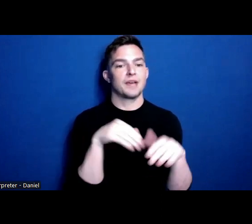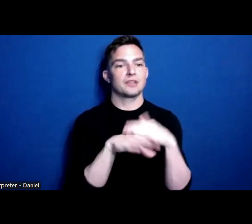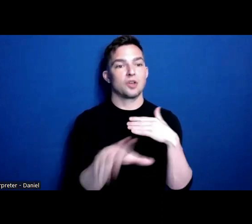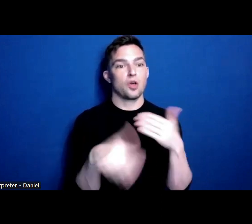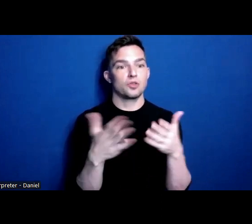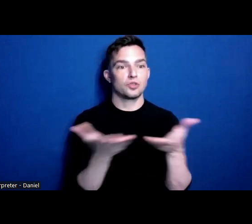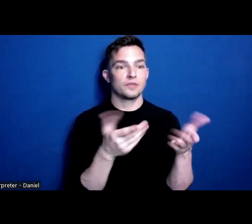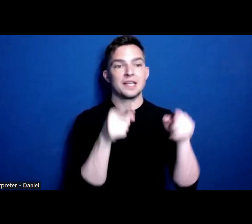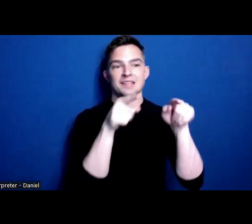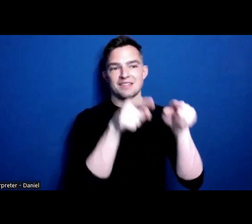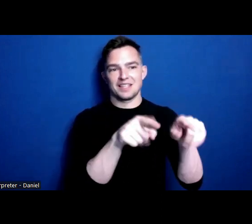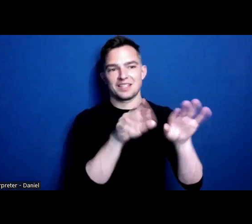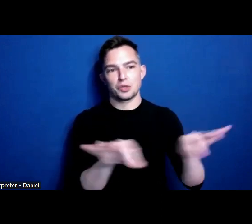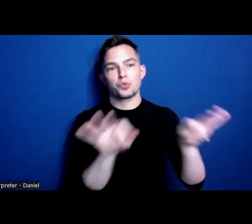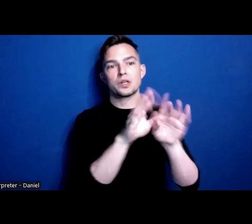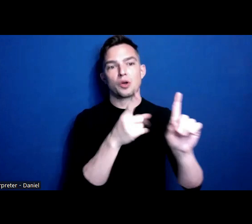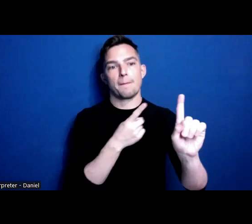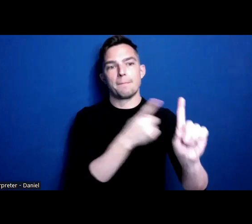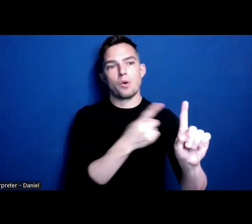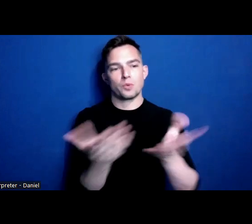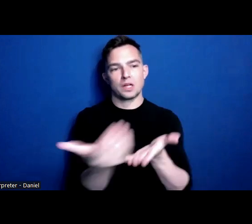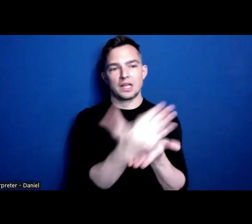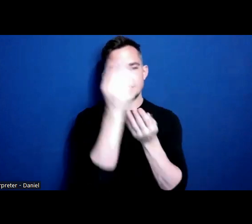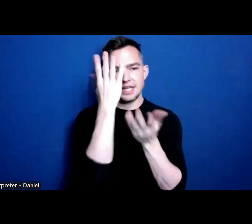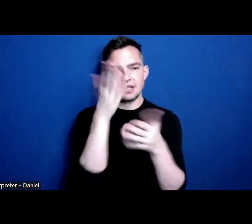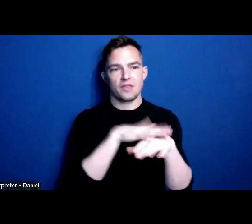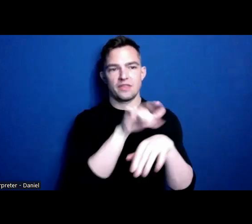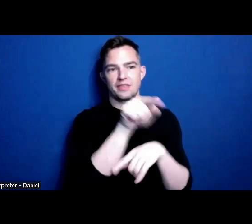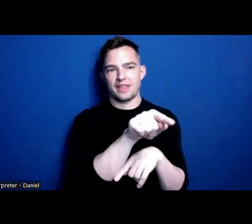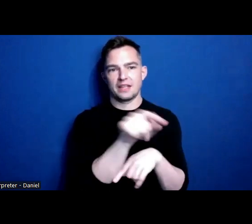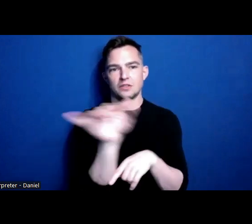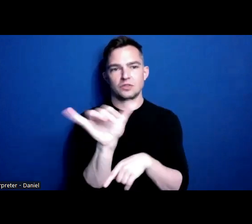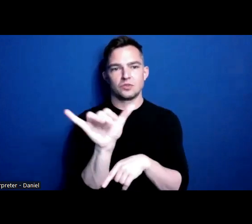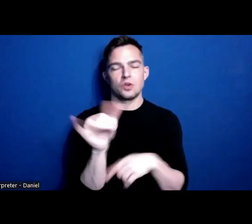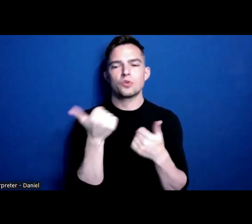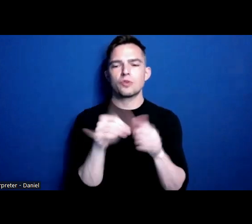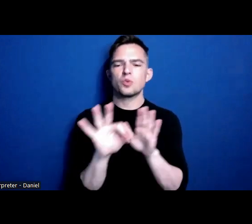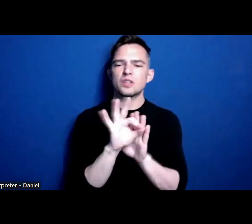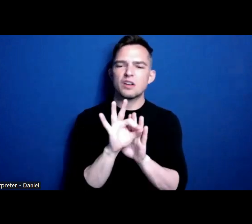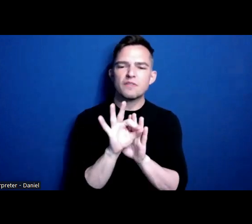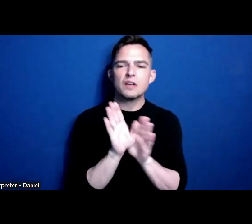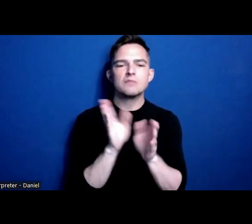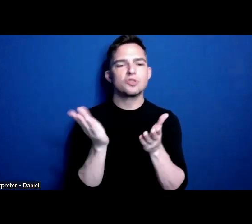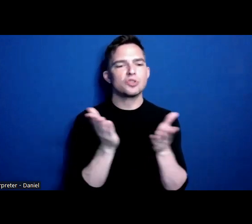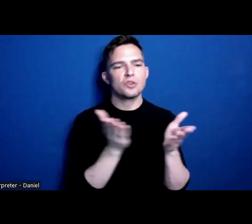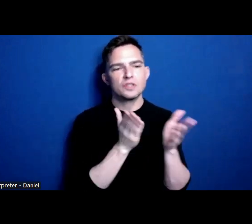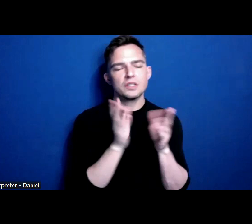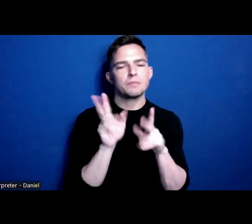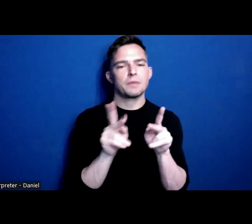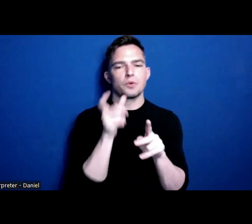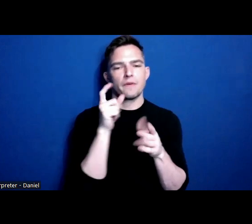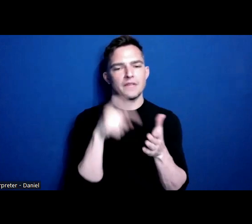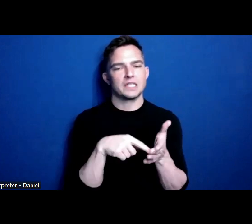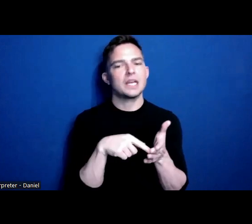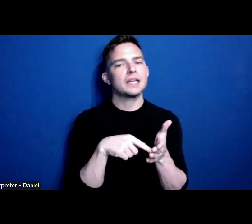critical point that we are collecting data on as well. We're trying to identify those services that persons have indicated may